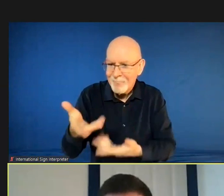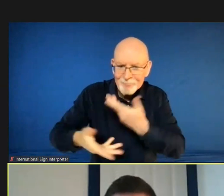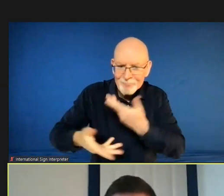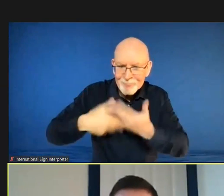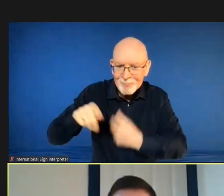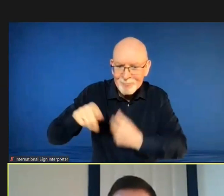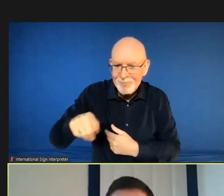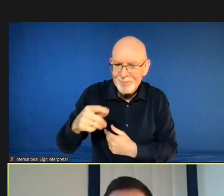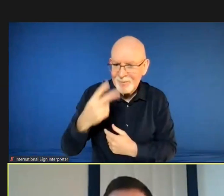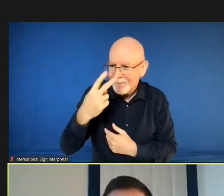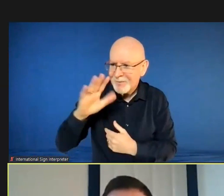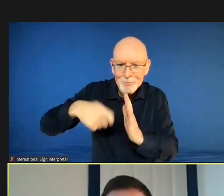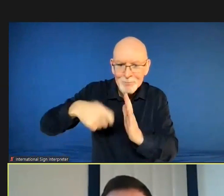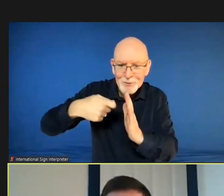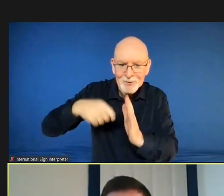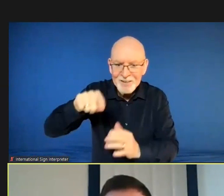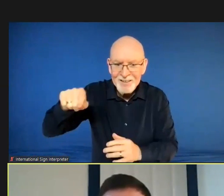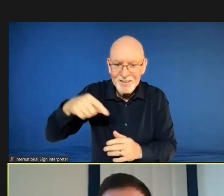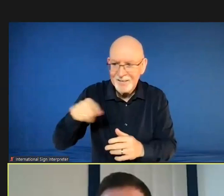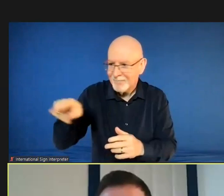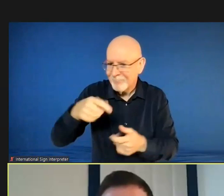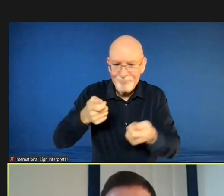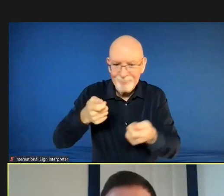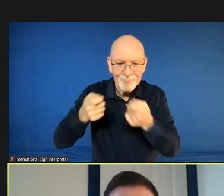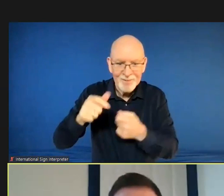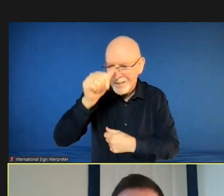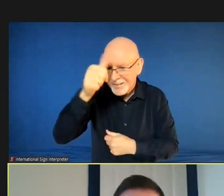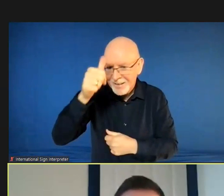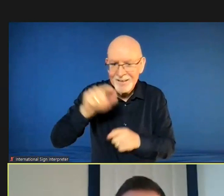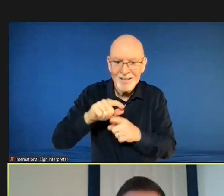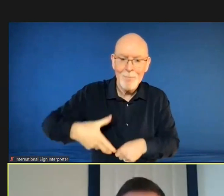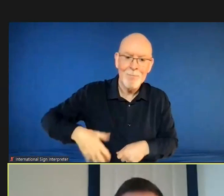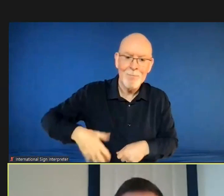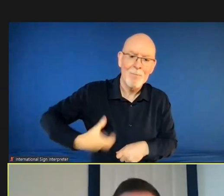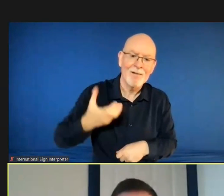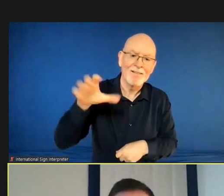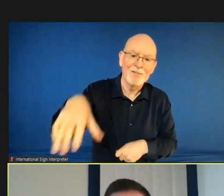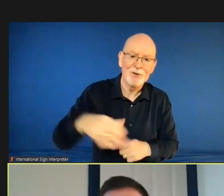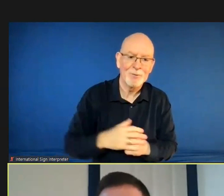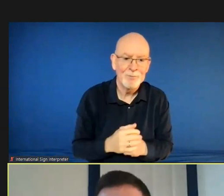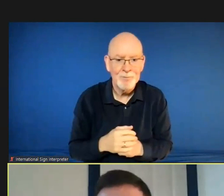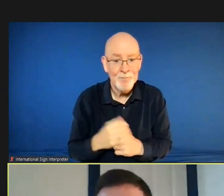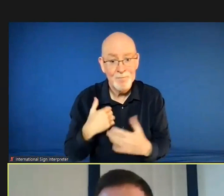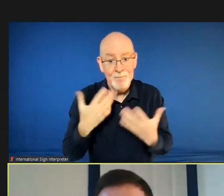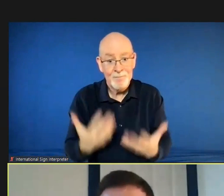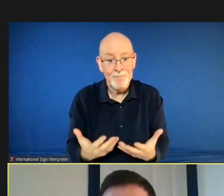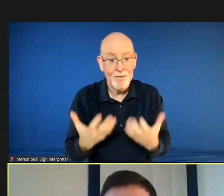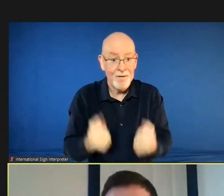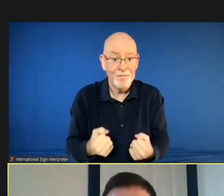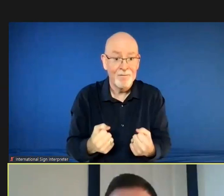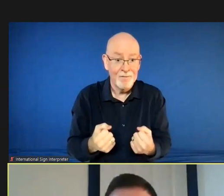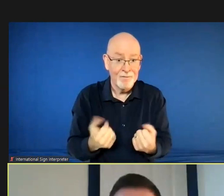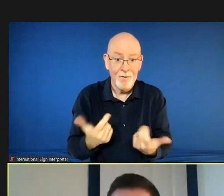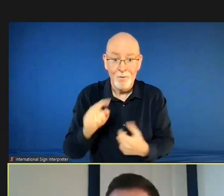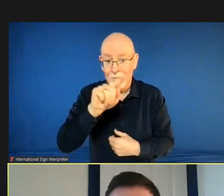Bangladesh. So we're now going to have a question and answer session, and thank you so much for sending so many questions through on the Q&A box